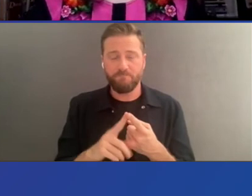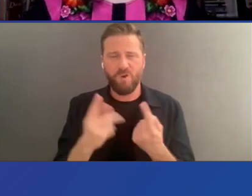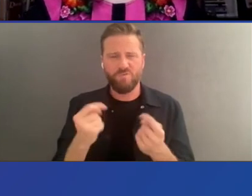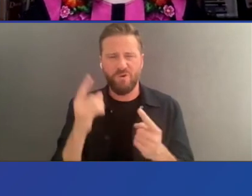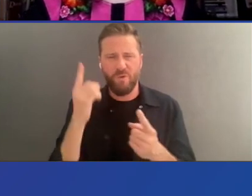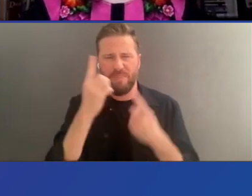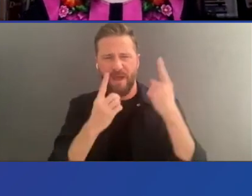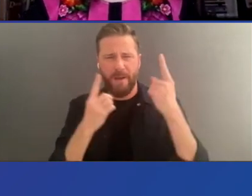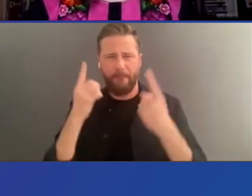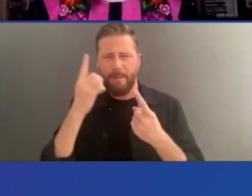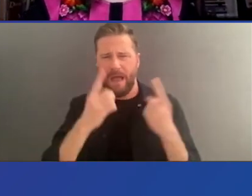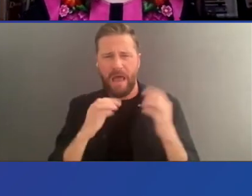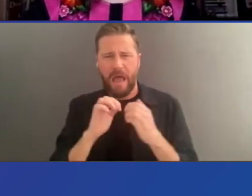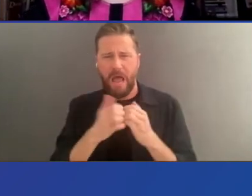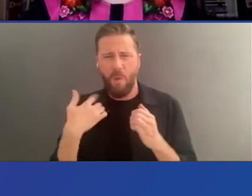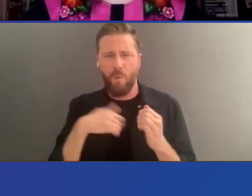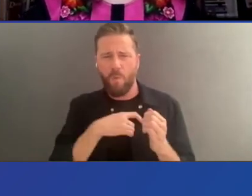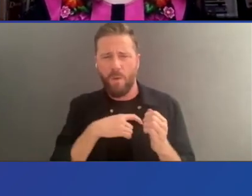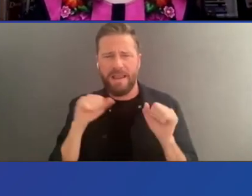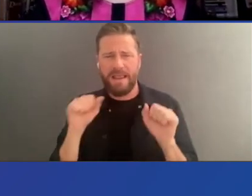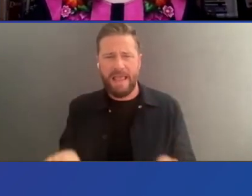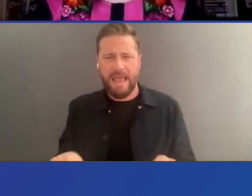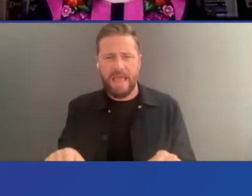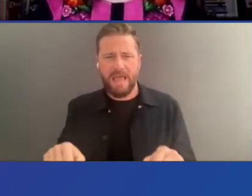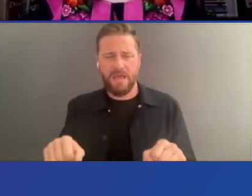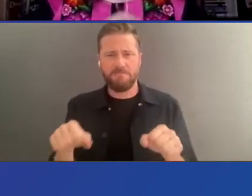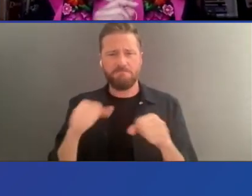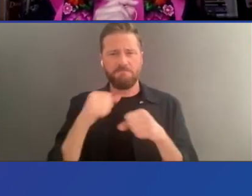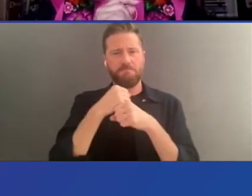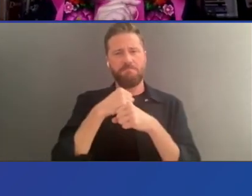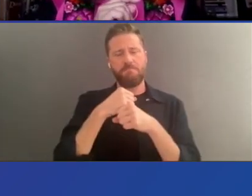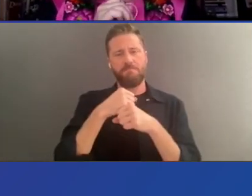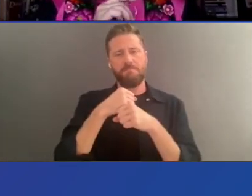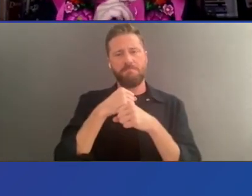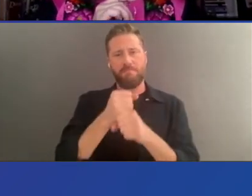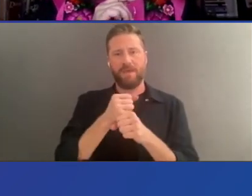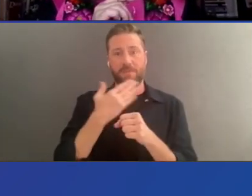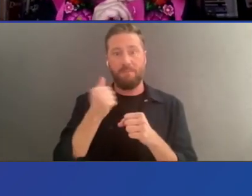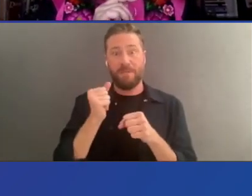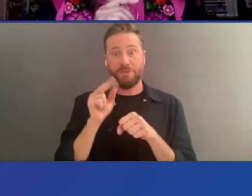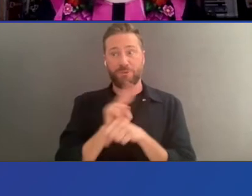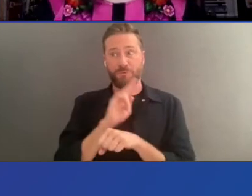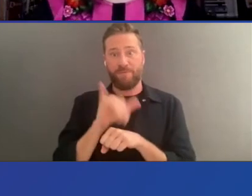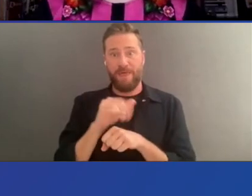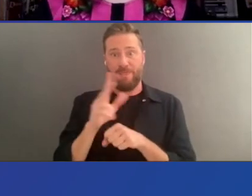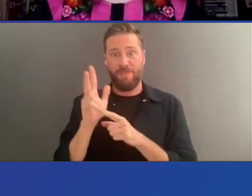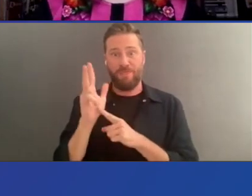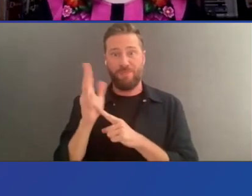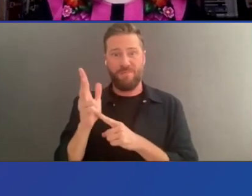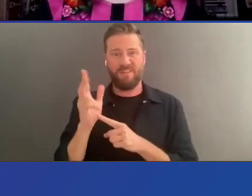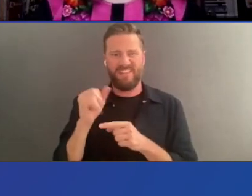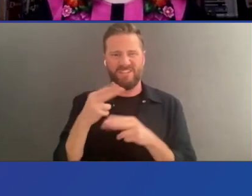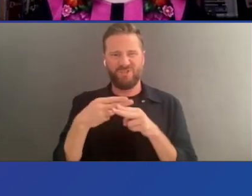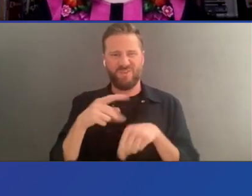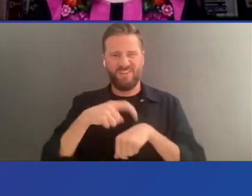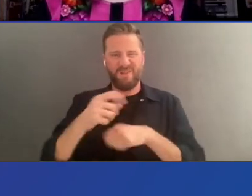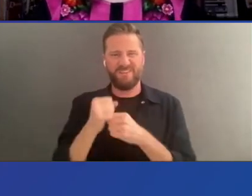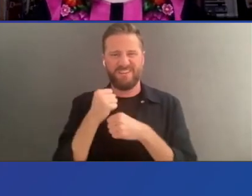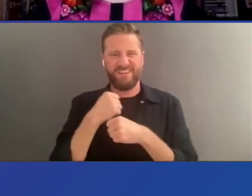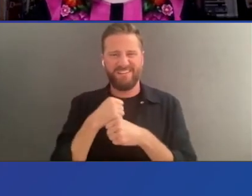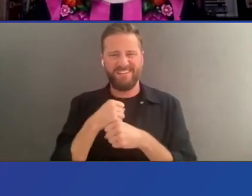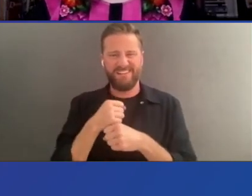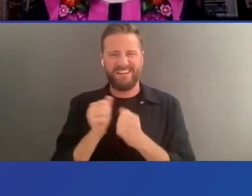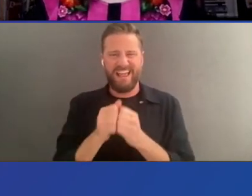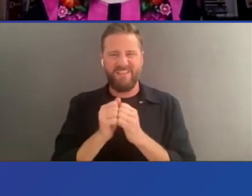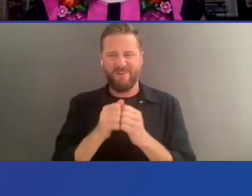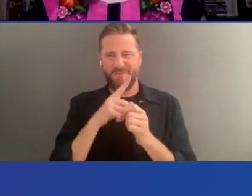think about, how we can, make the best use of our short time together. When we just